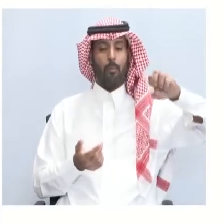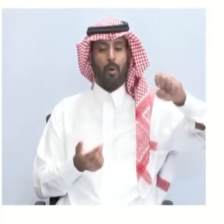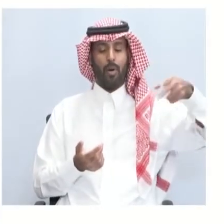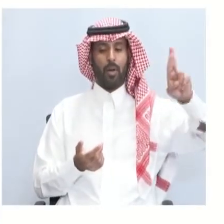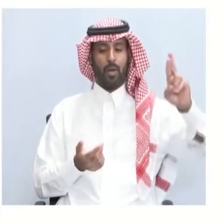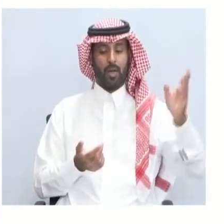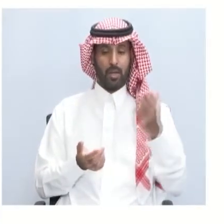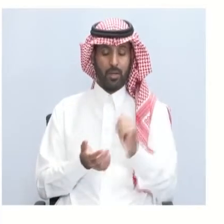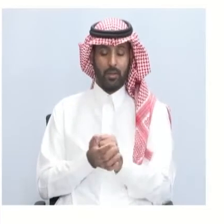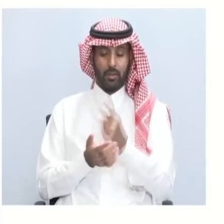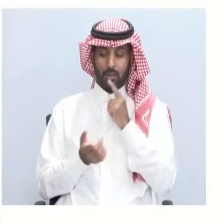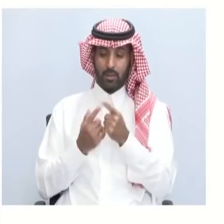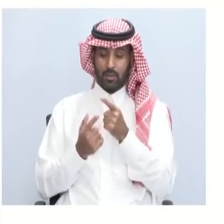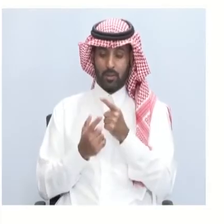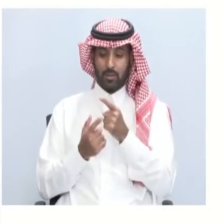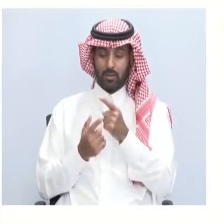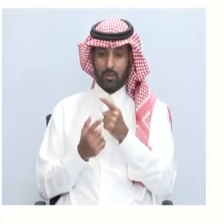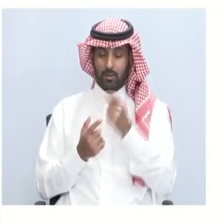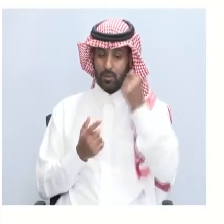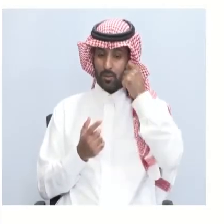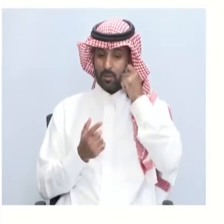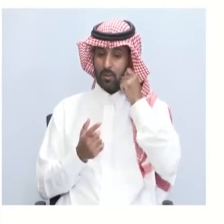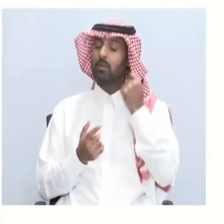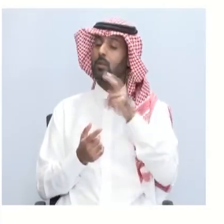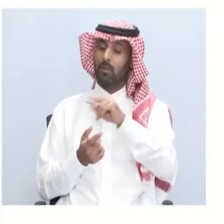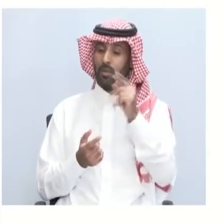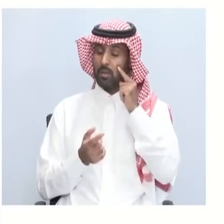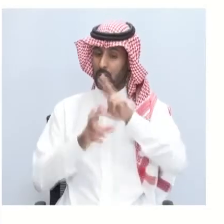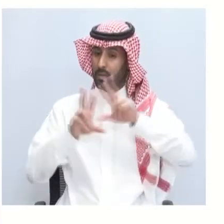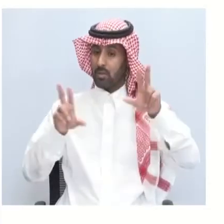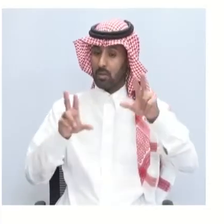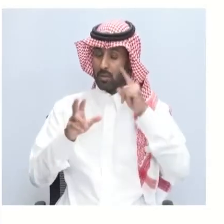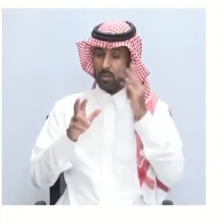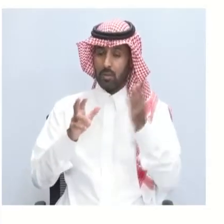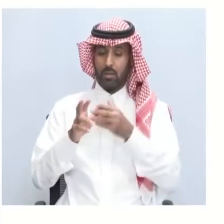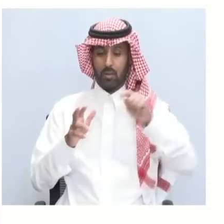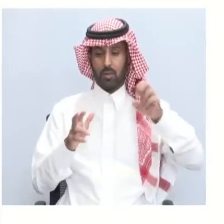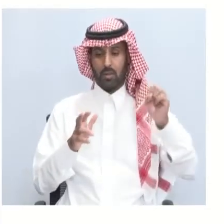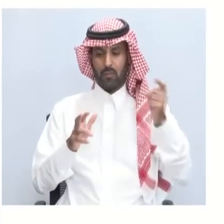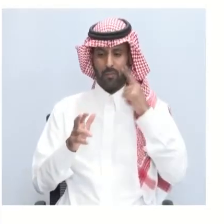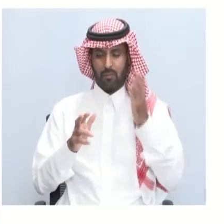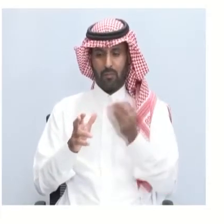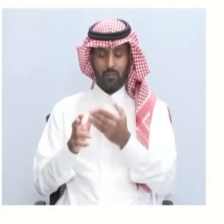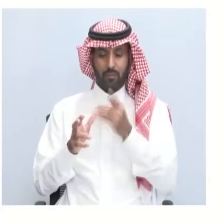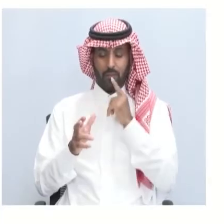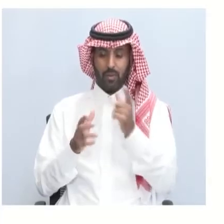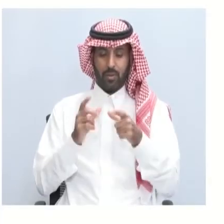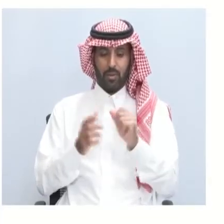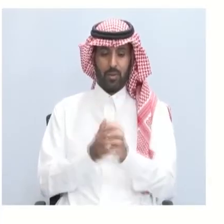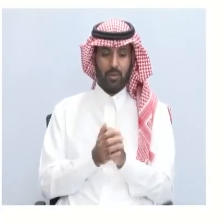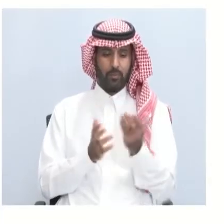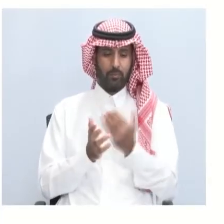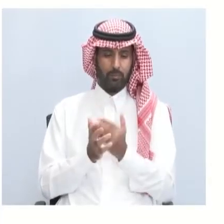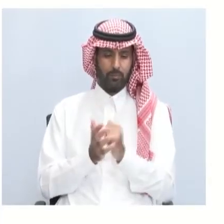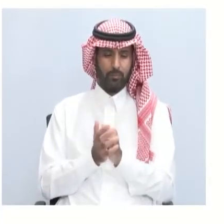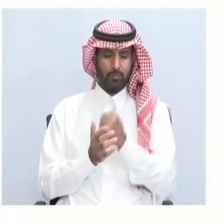opera, to refer to programs similar to telenovelas. One difference between the soap operas and the